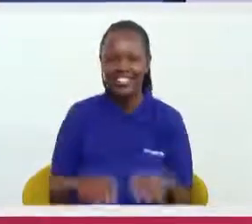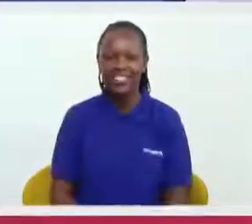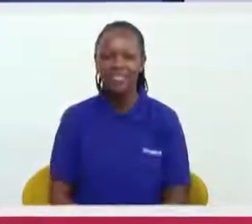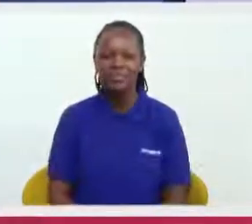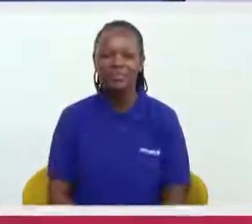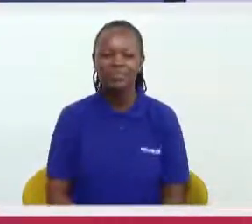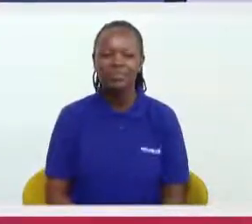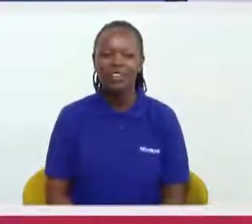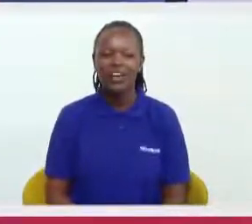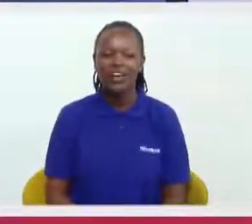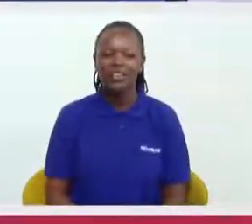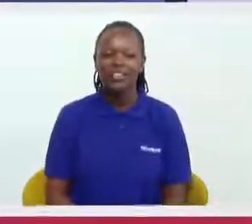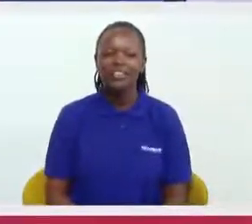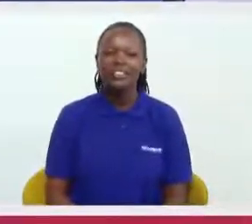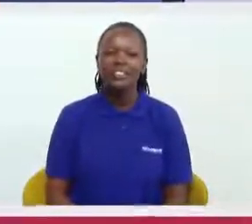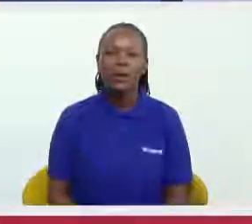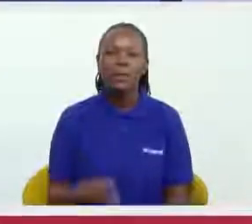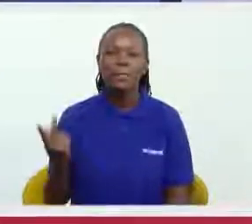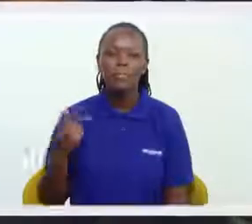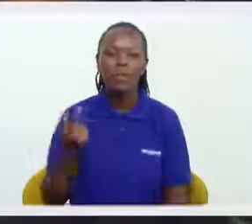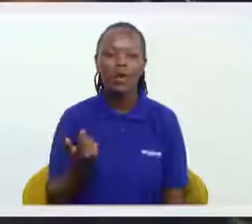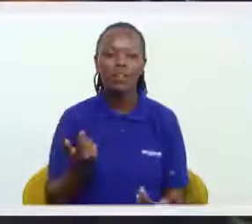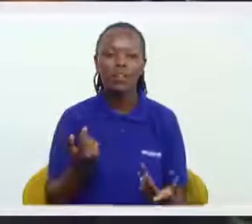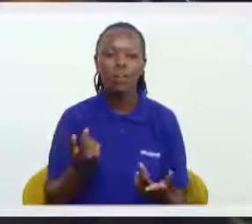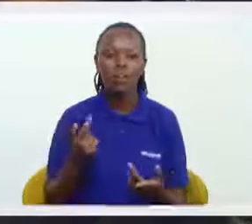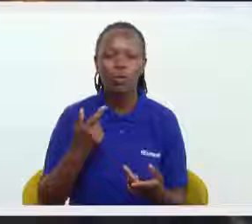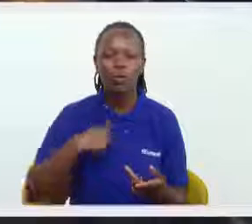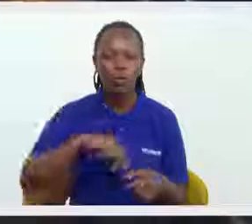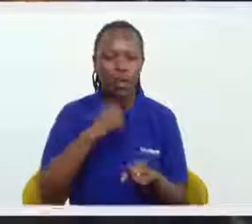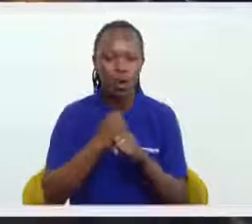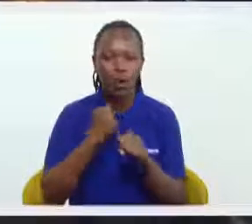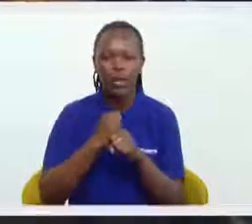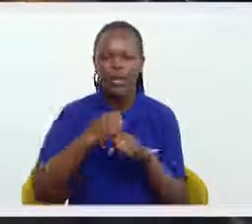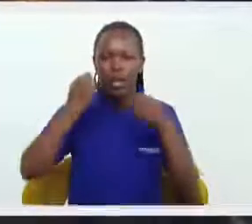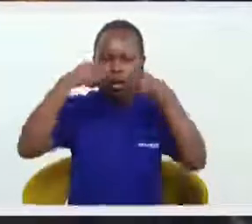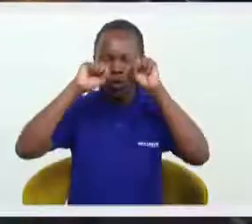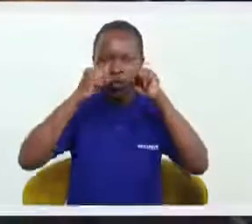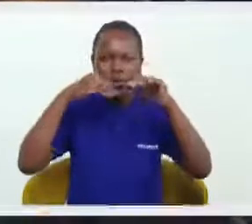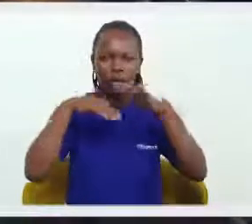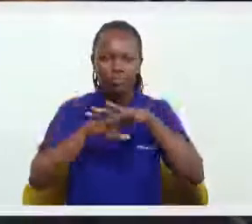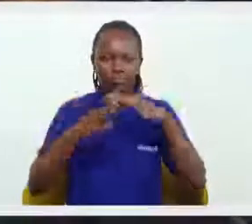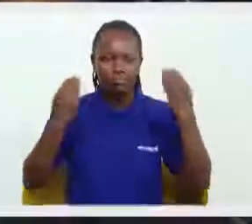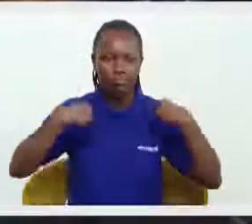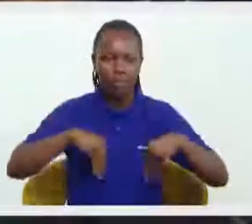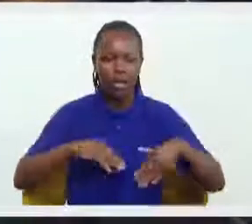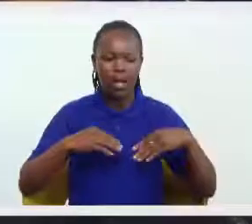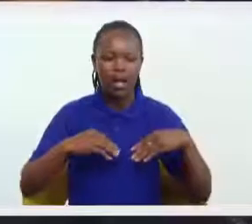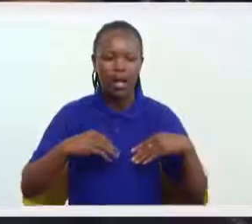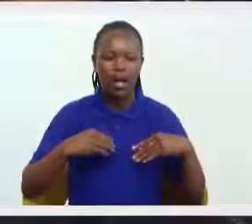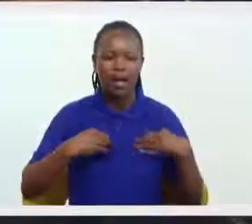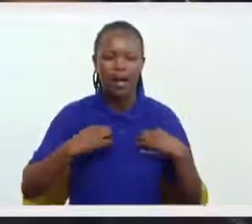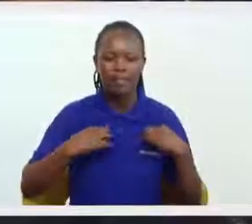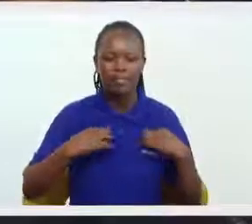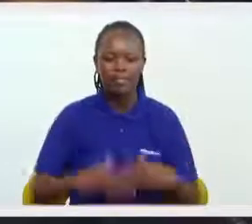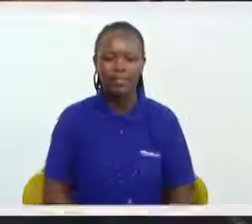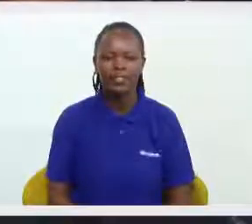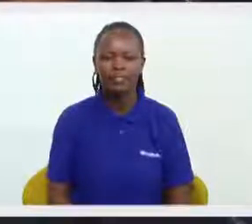Chung and I, and Henri next to me as well, are all wearing the Google accessibility t-shirt, and we wanted to describe it for you.